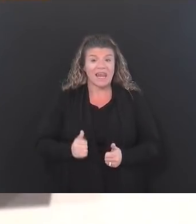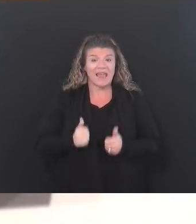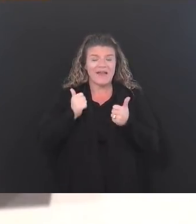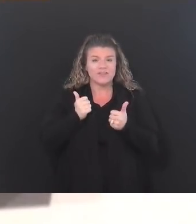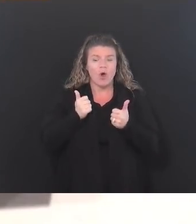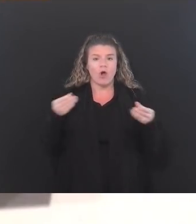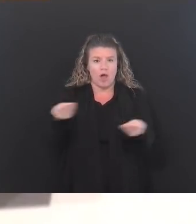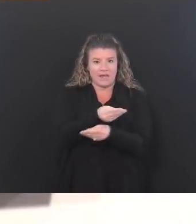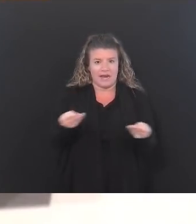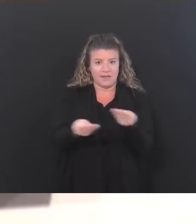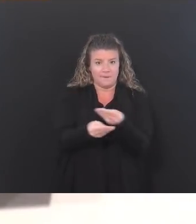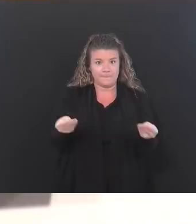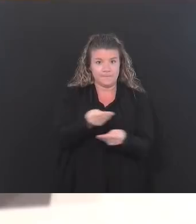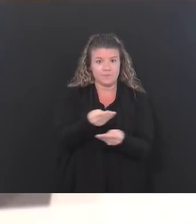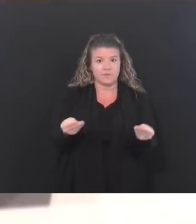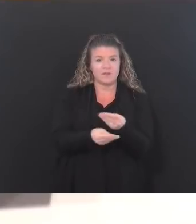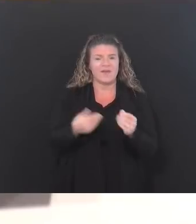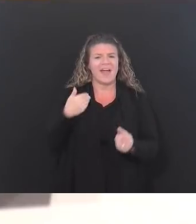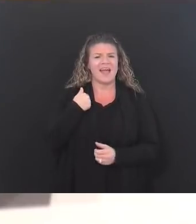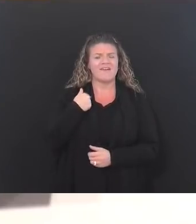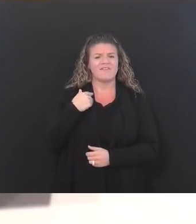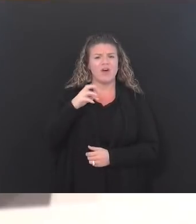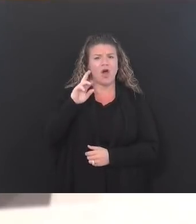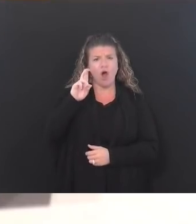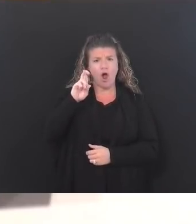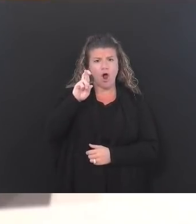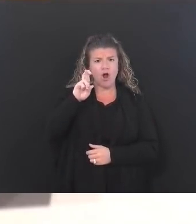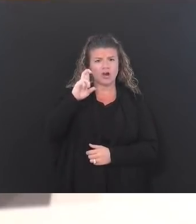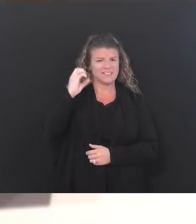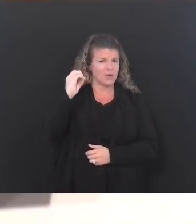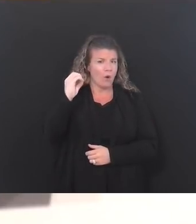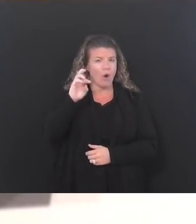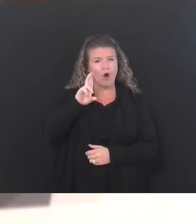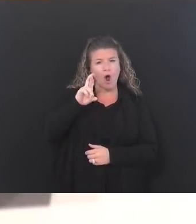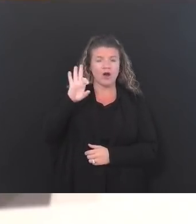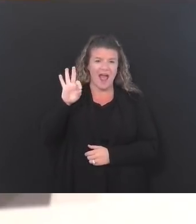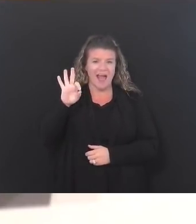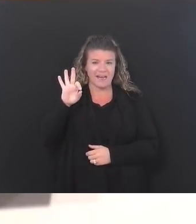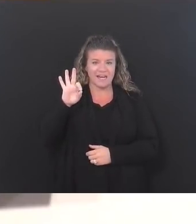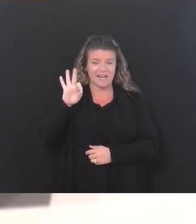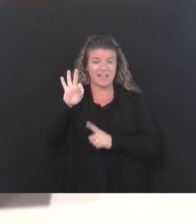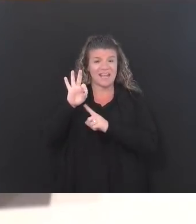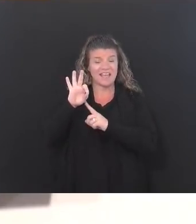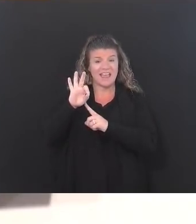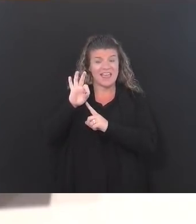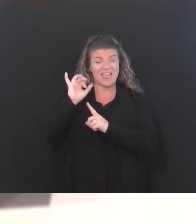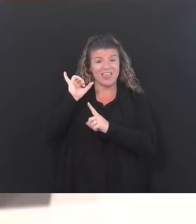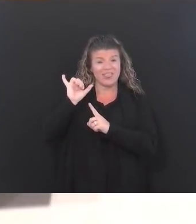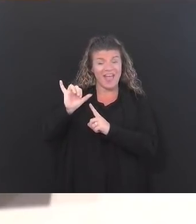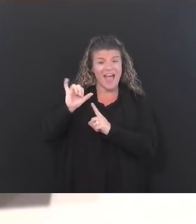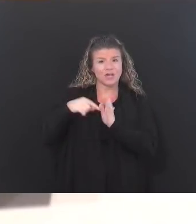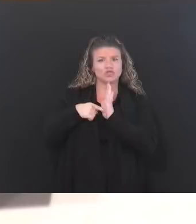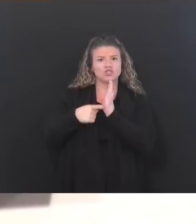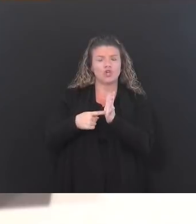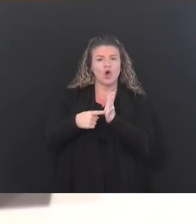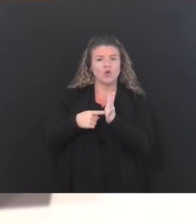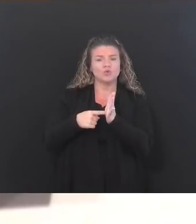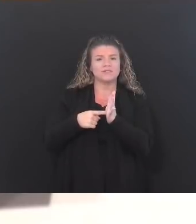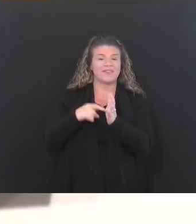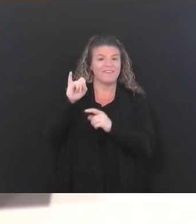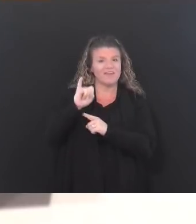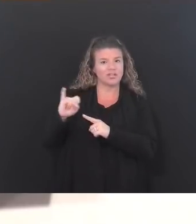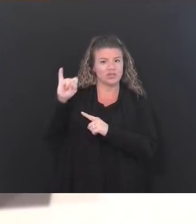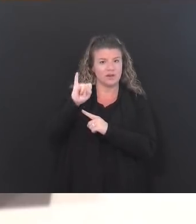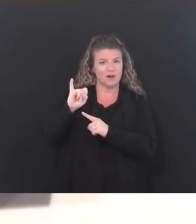the R0 or R0, which basically reflects how infective the virus is.